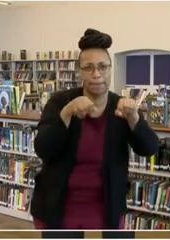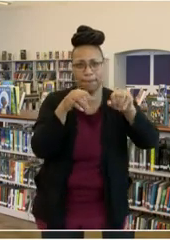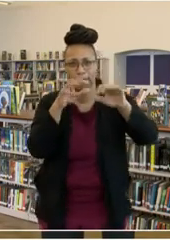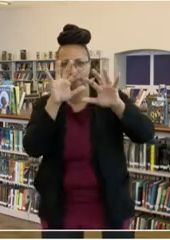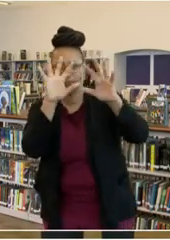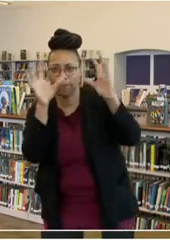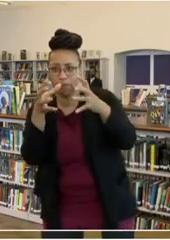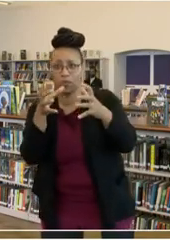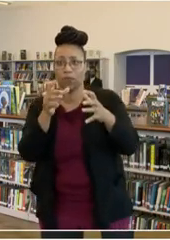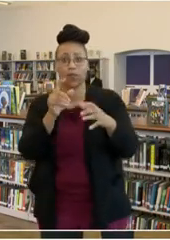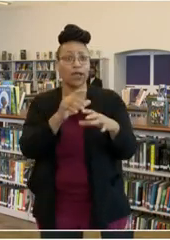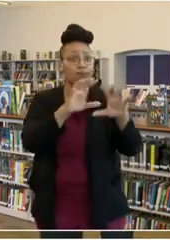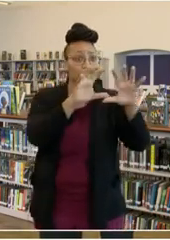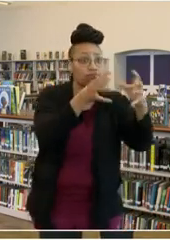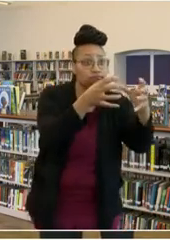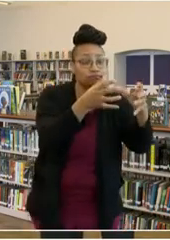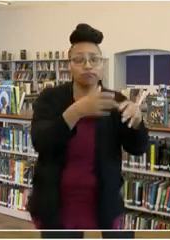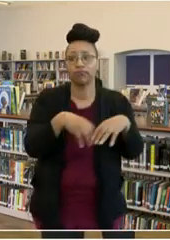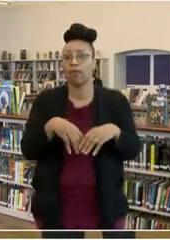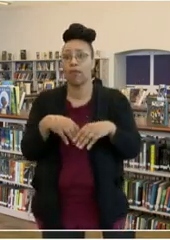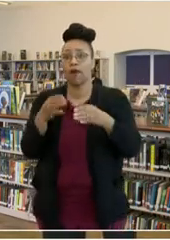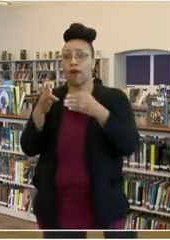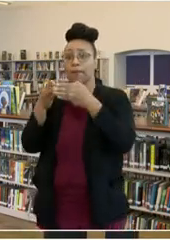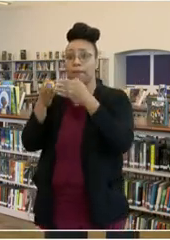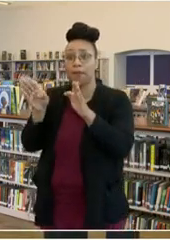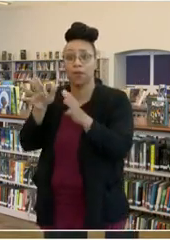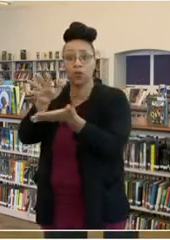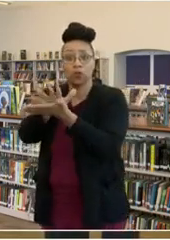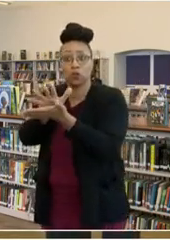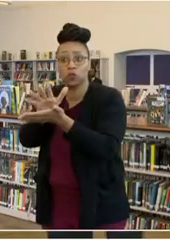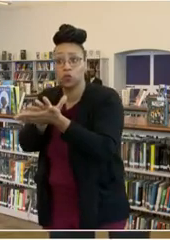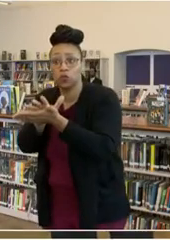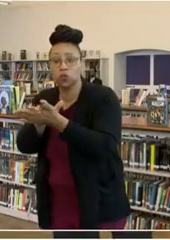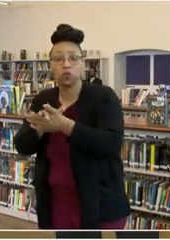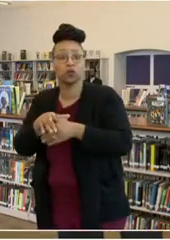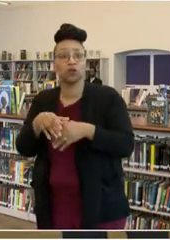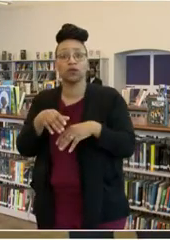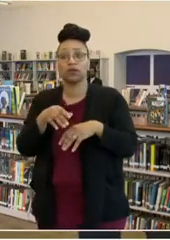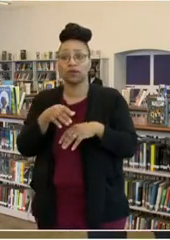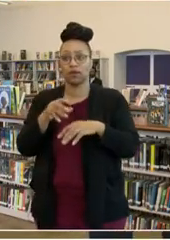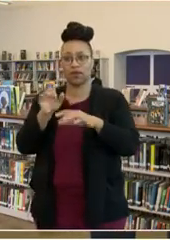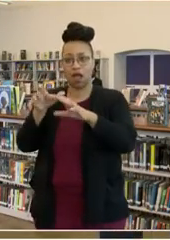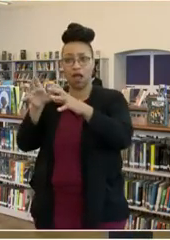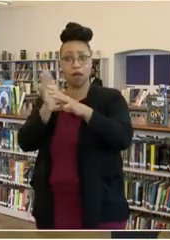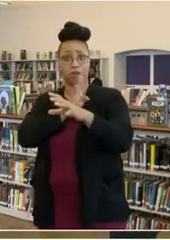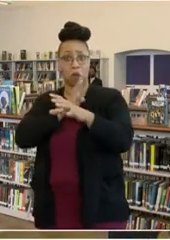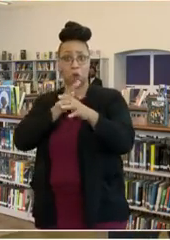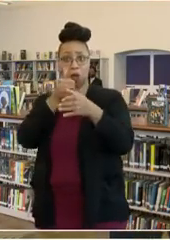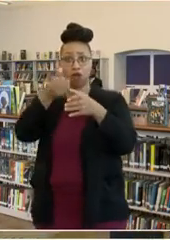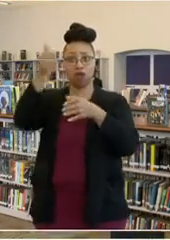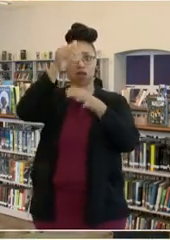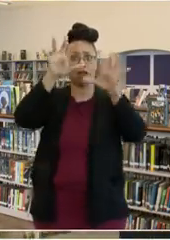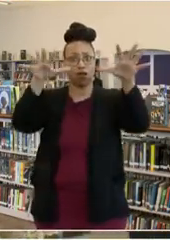School Board. And so with that, we'll take questions. I'll start with the press. Yes.